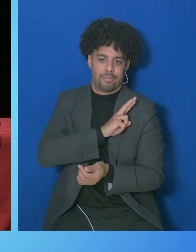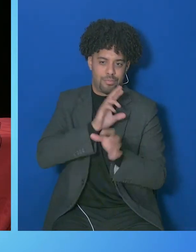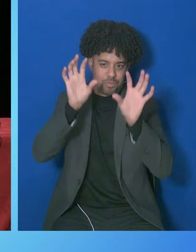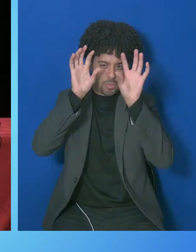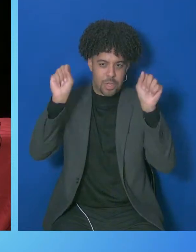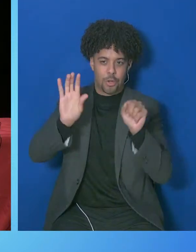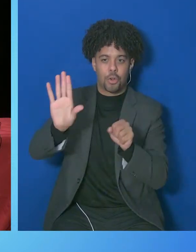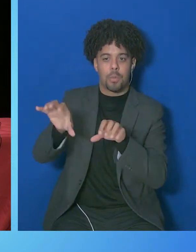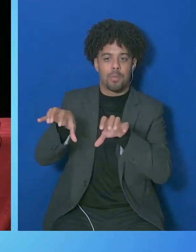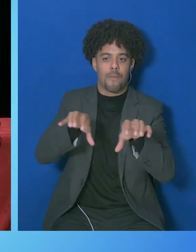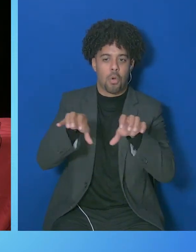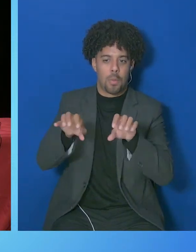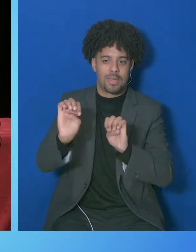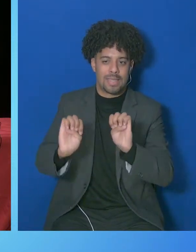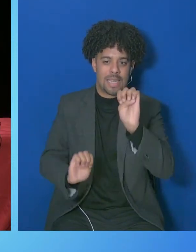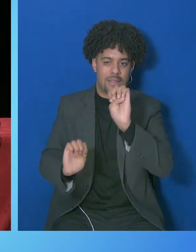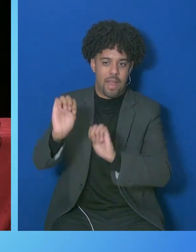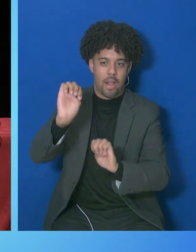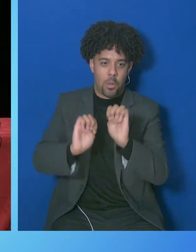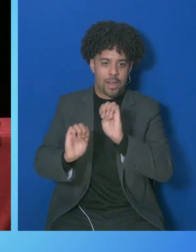evaluation.